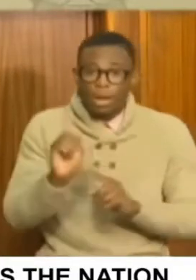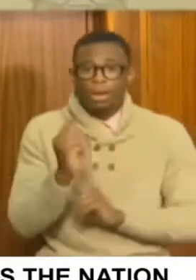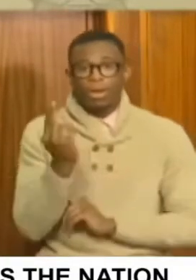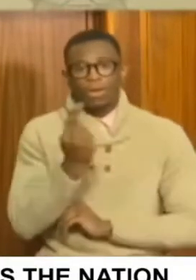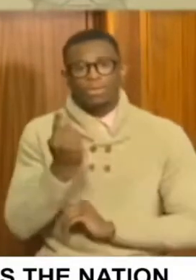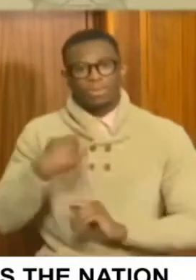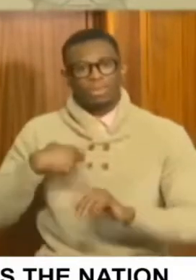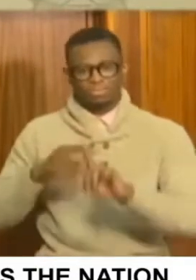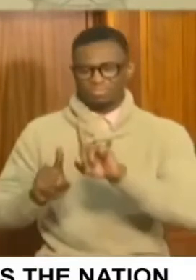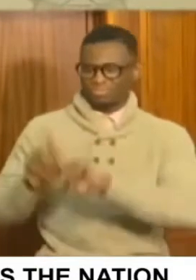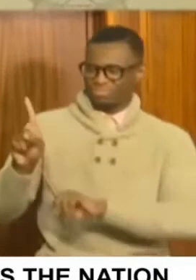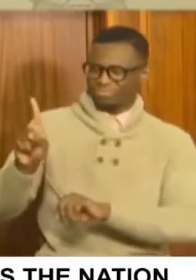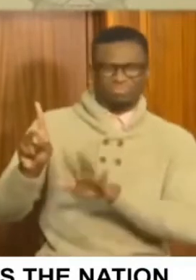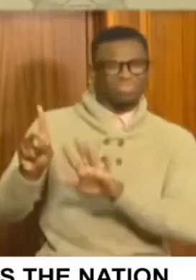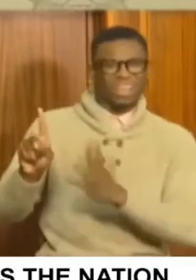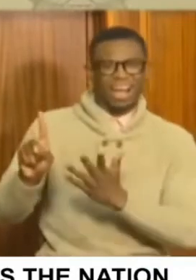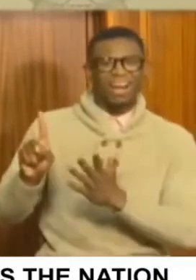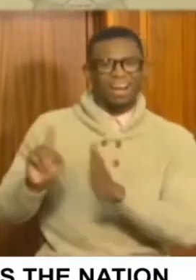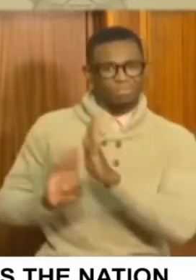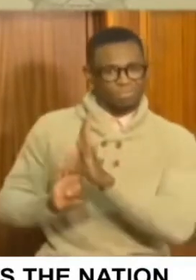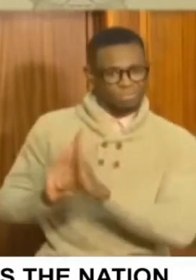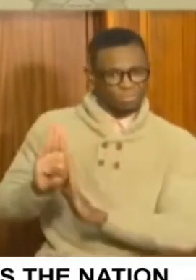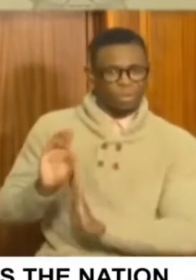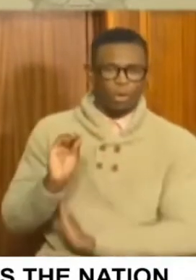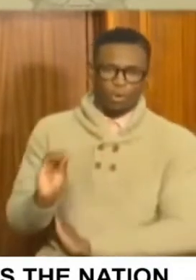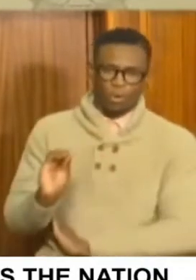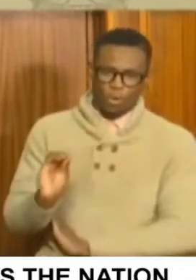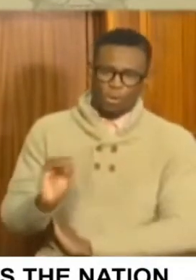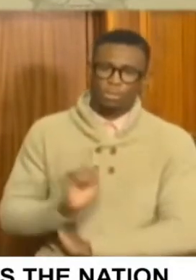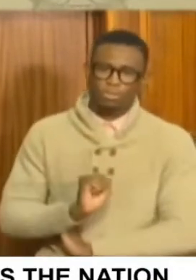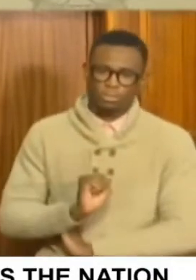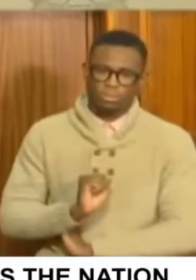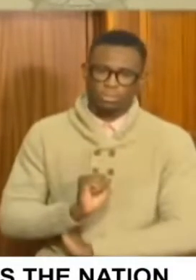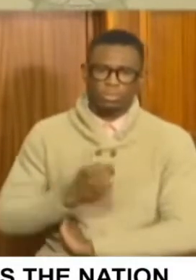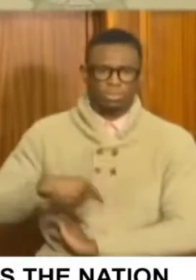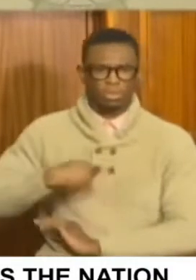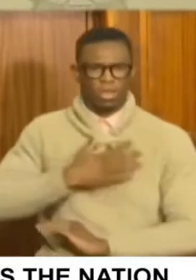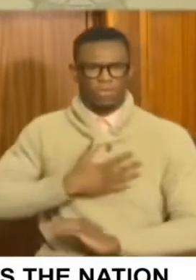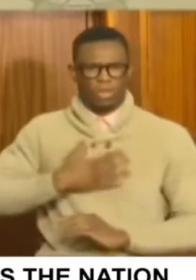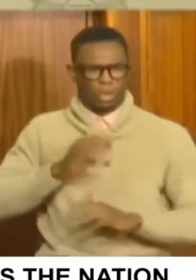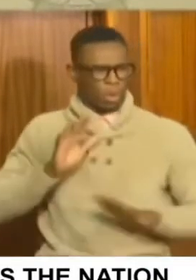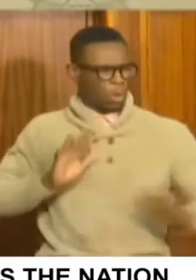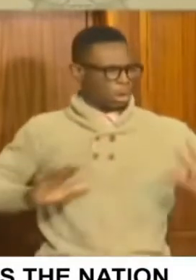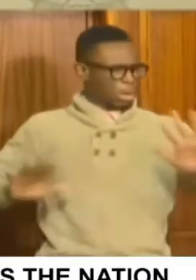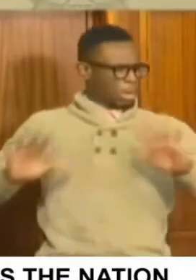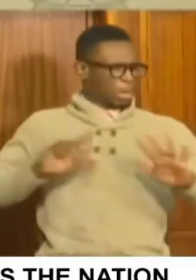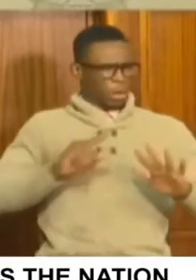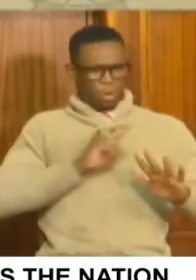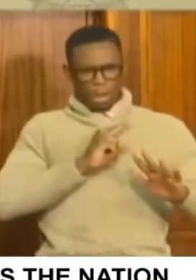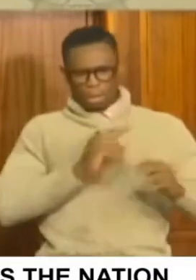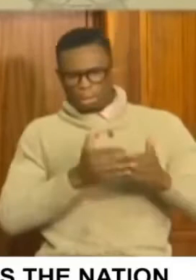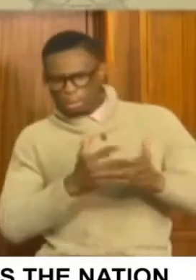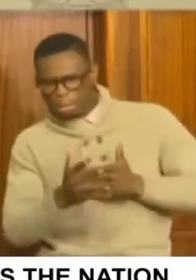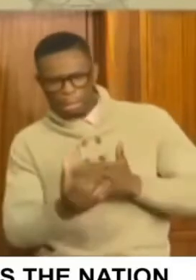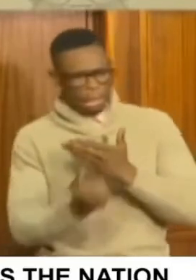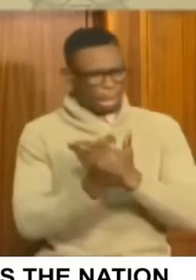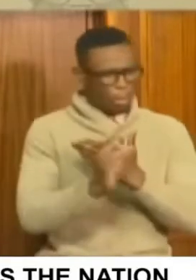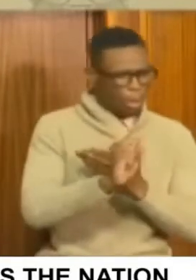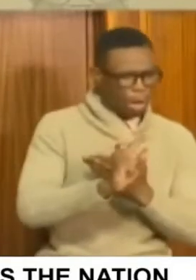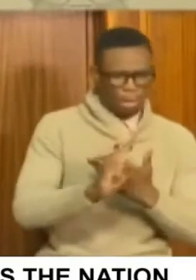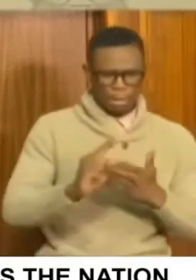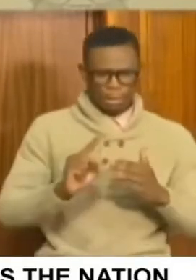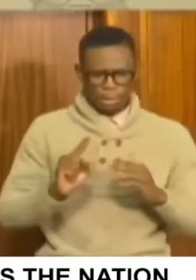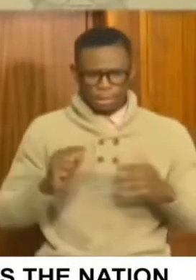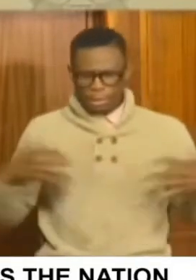making progress. Thieving. Racist. We will not be overwhelmed by uncertainty, by fear